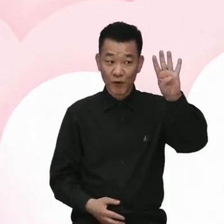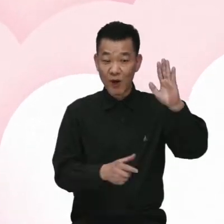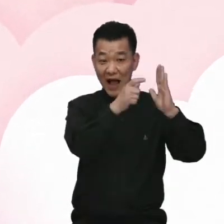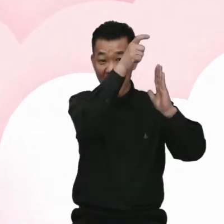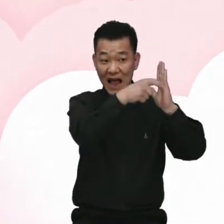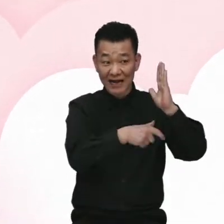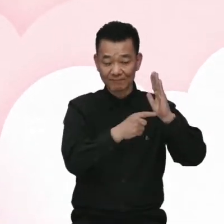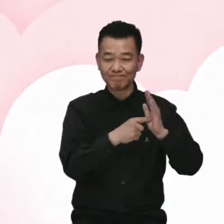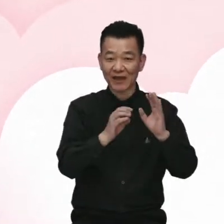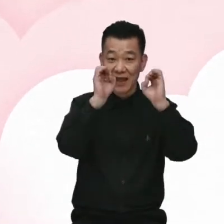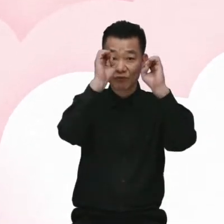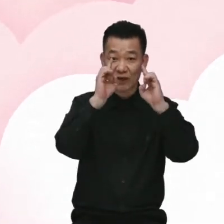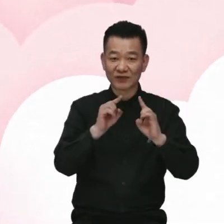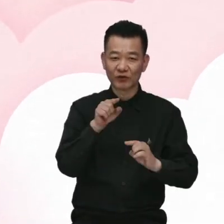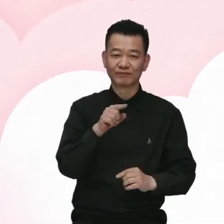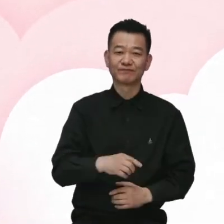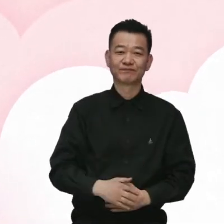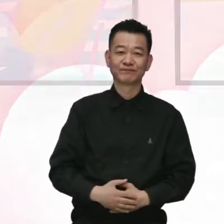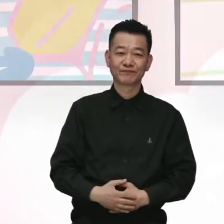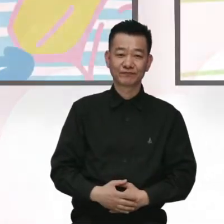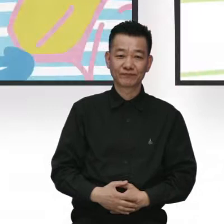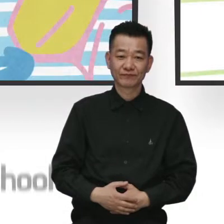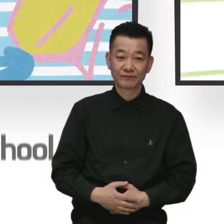Article 24, Education.